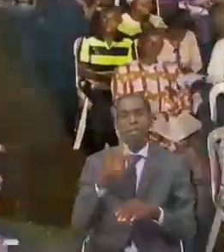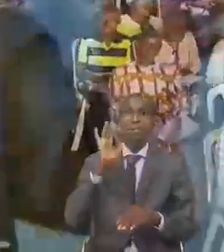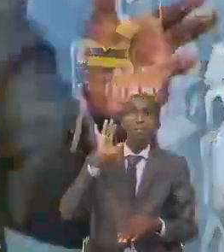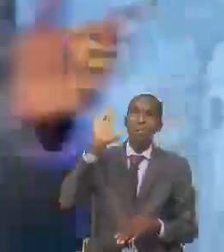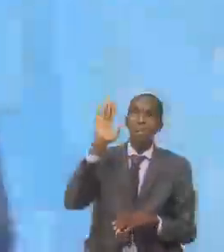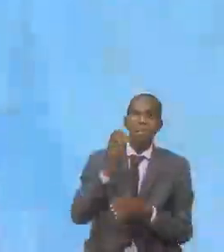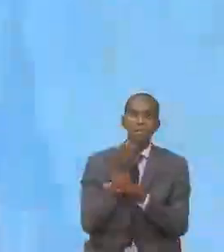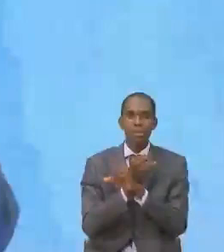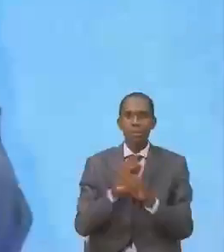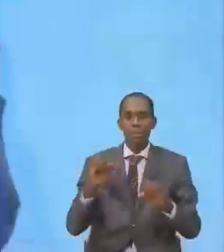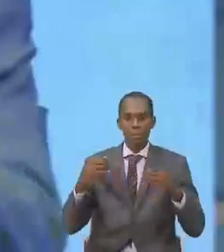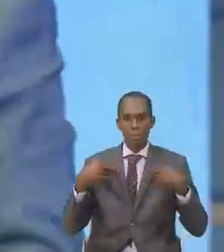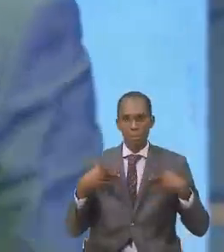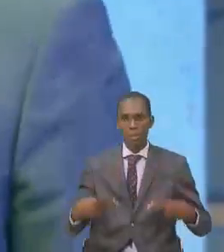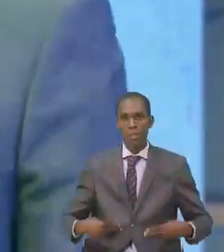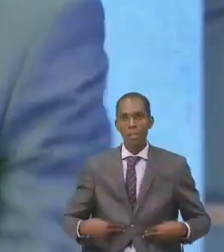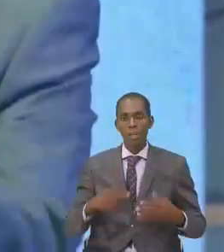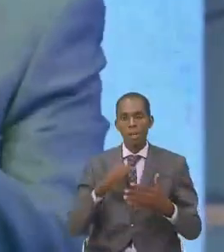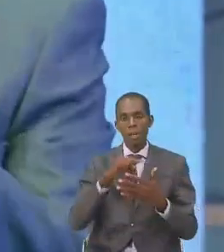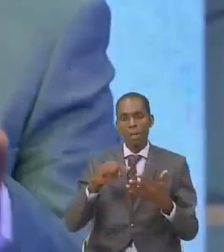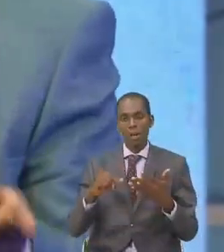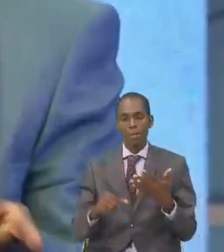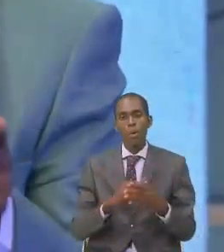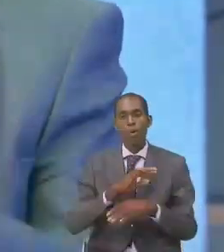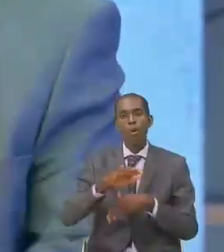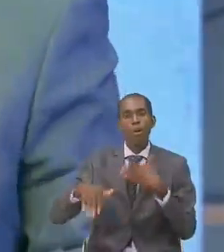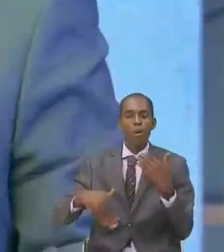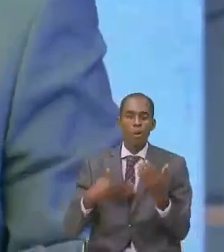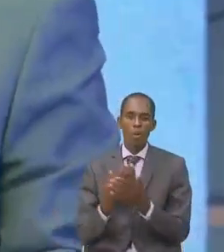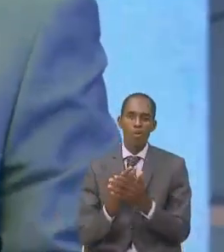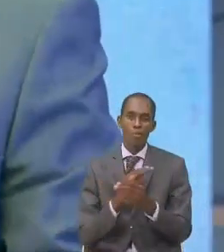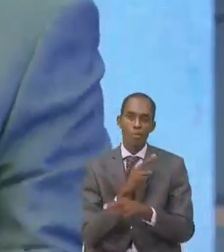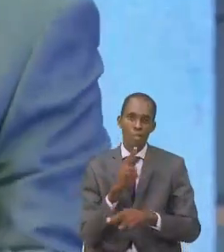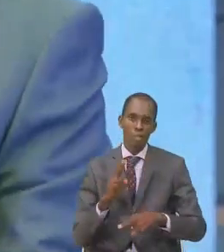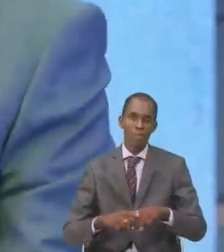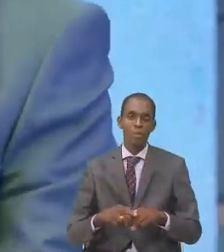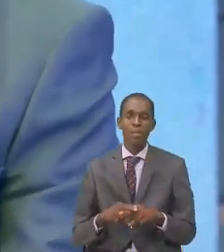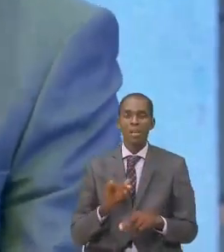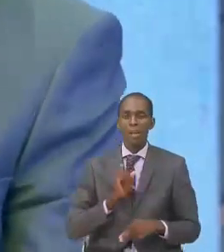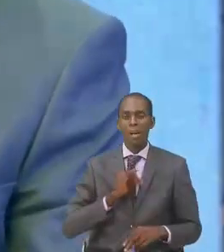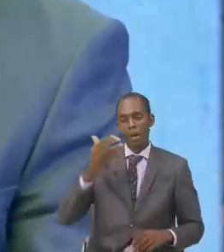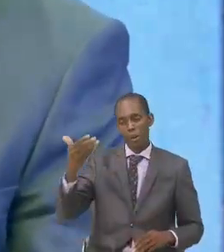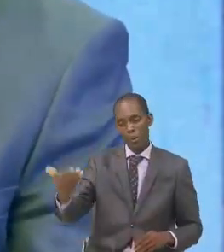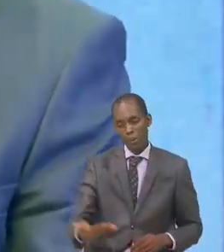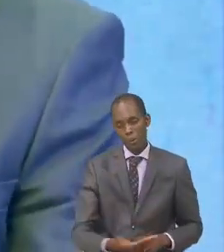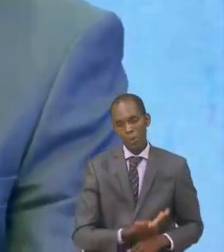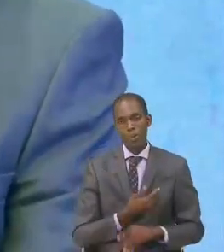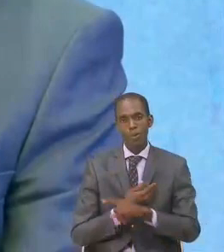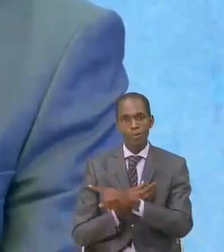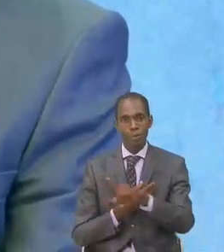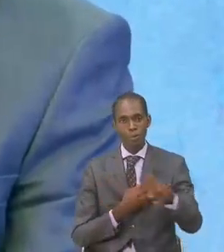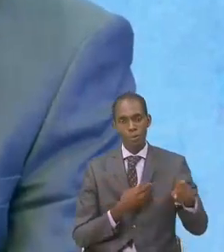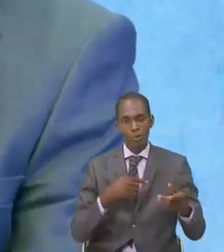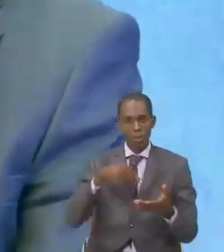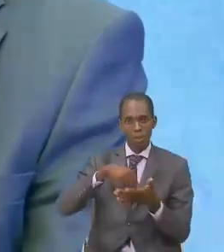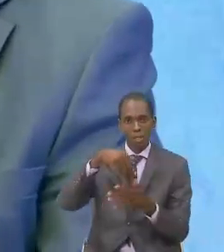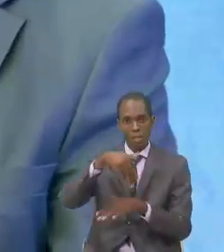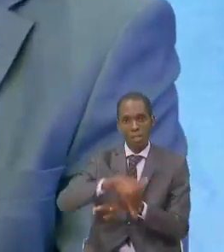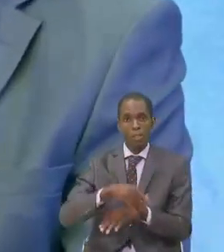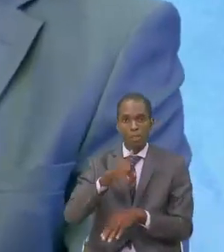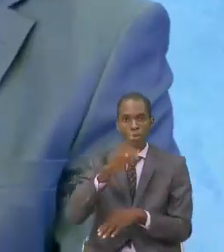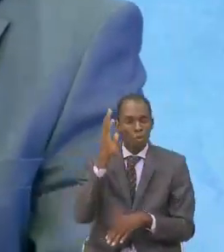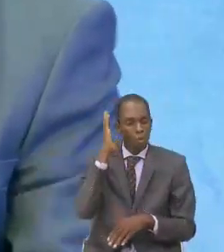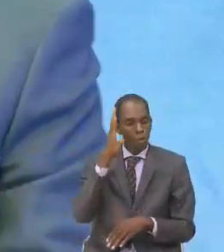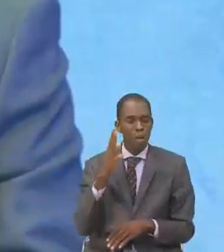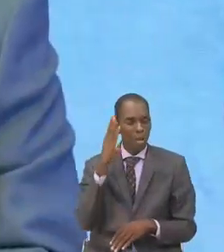may be known upon earth, thy saving health among all nations.